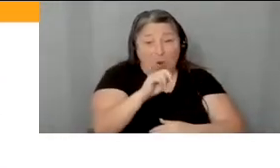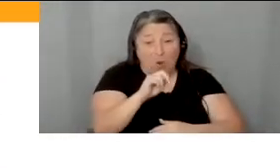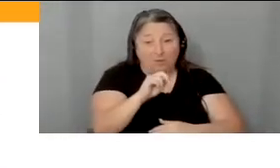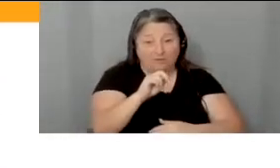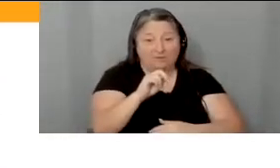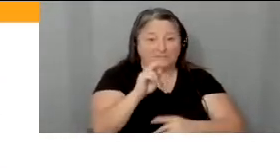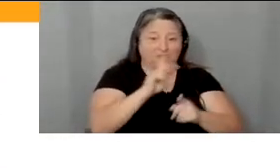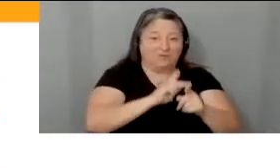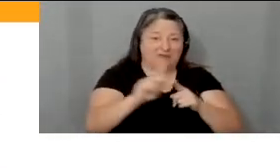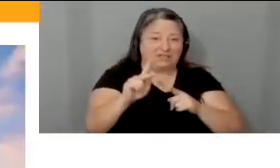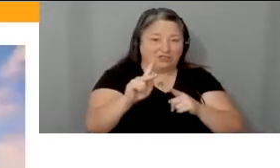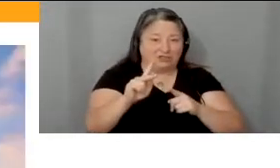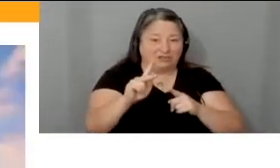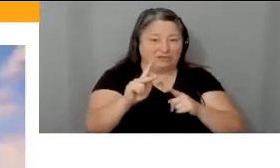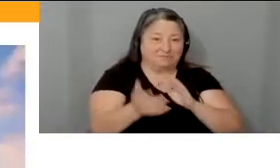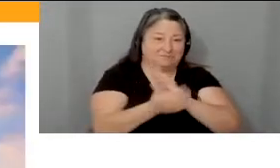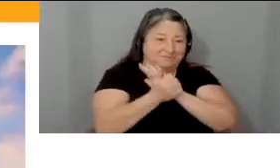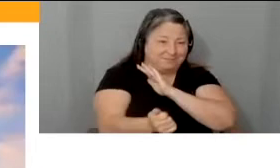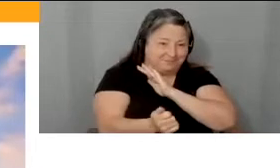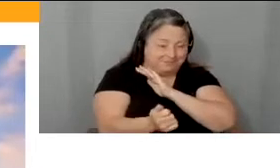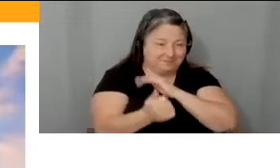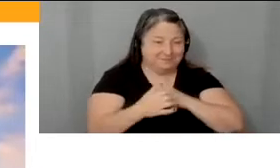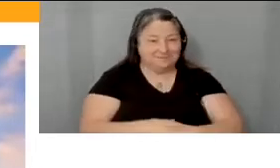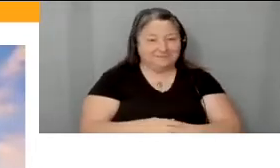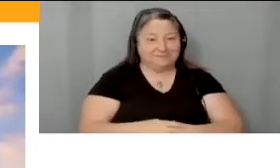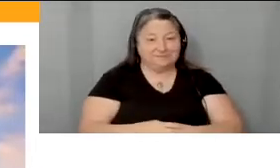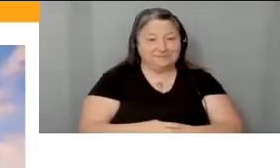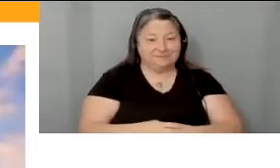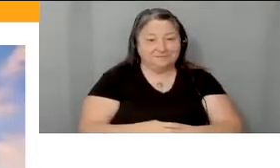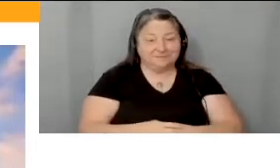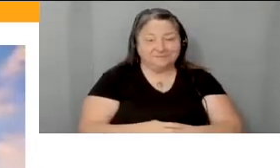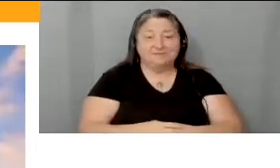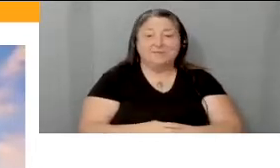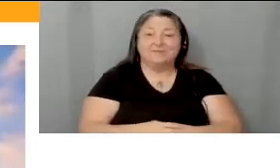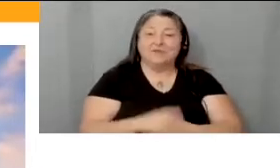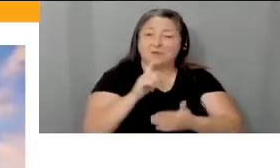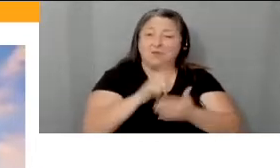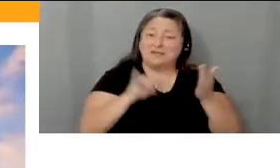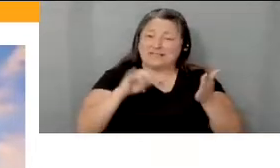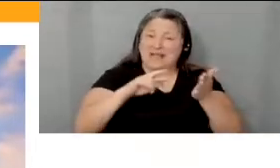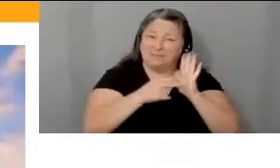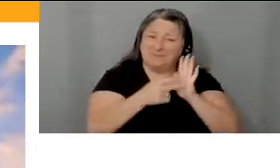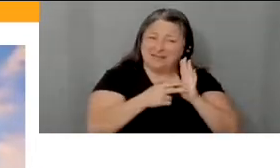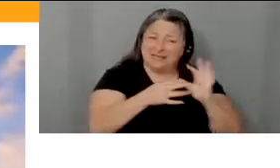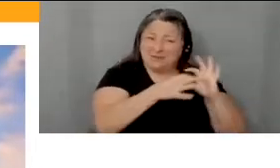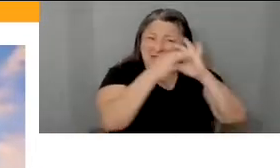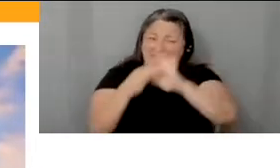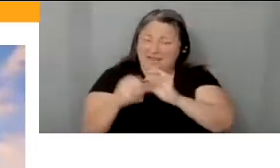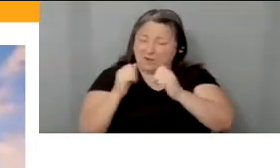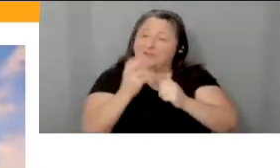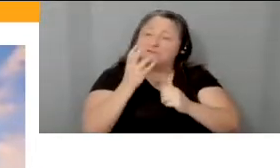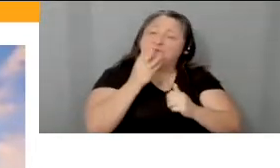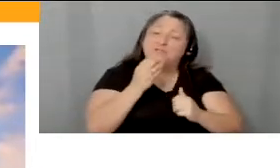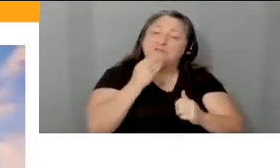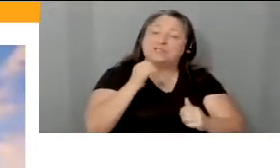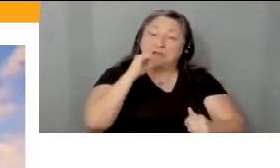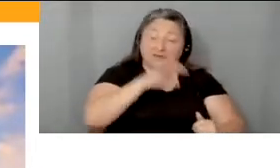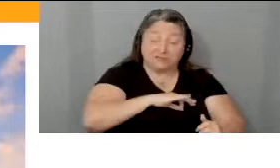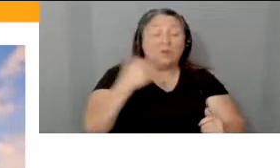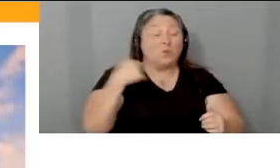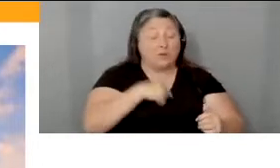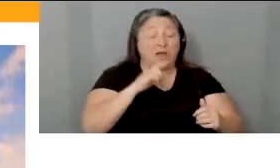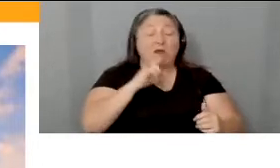please. So what does this mean in terms of the Jewish nonprofit sector? So there are 1.5